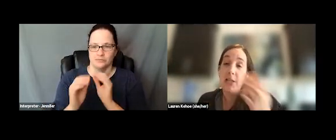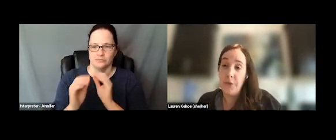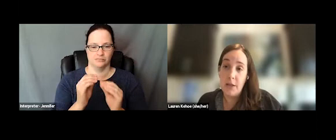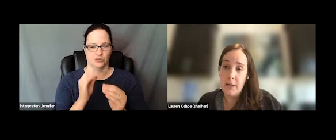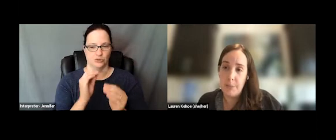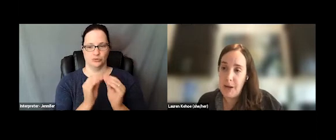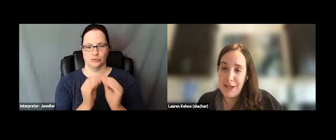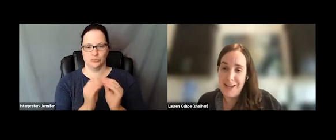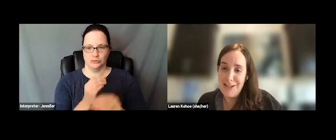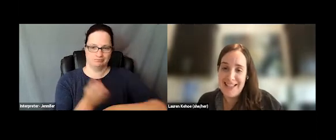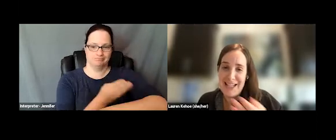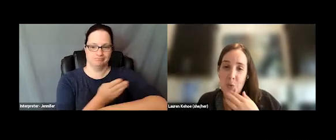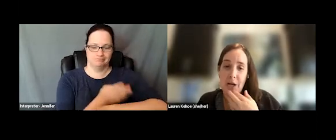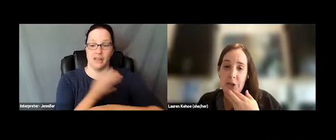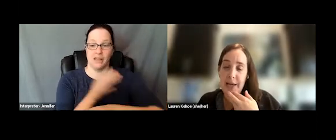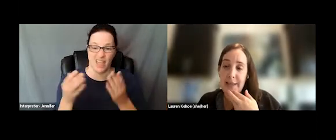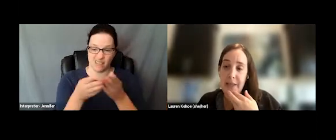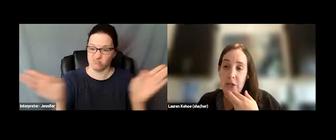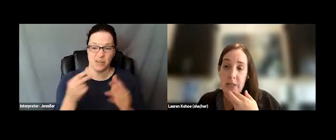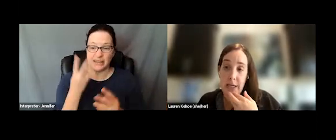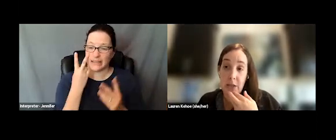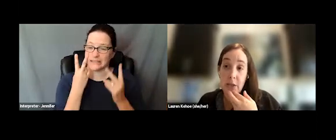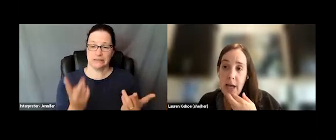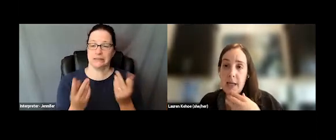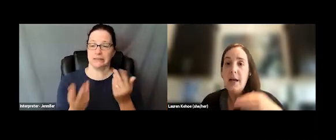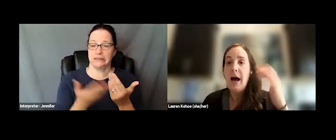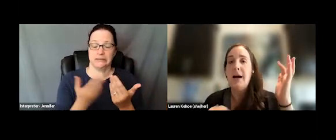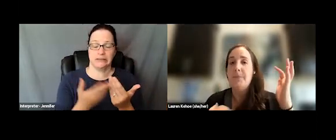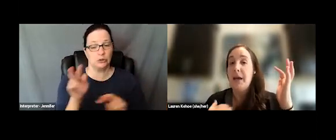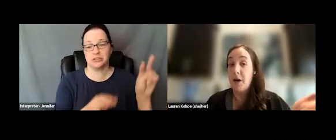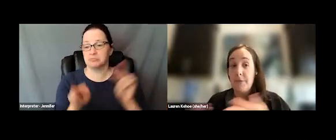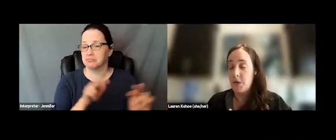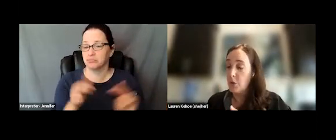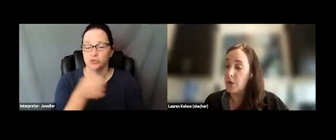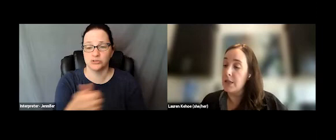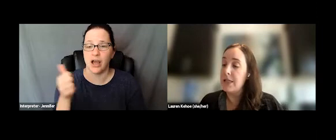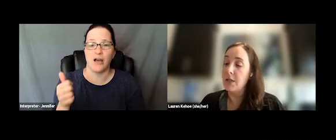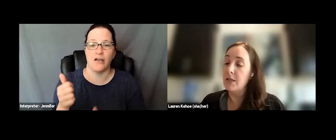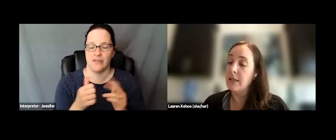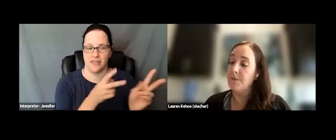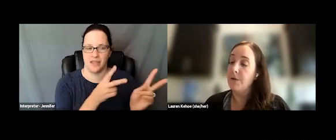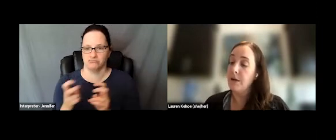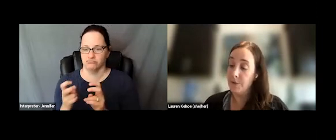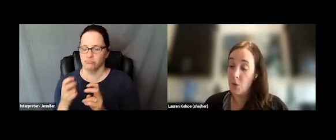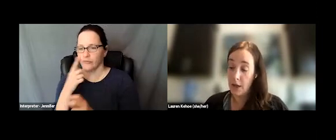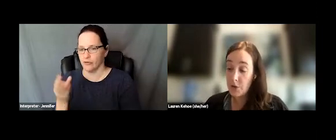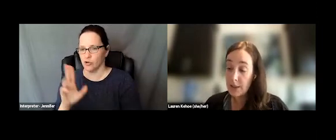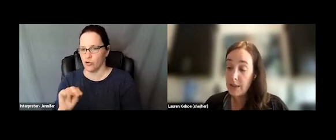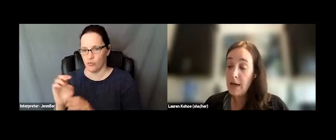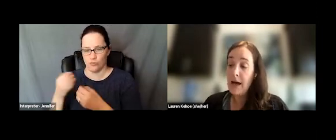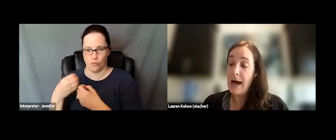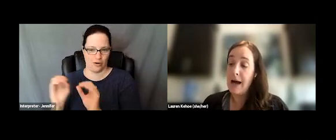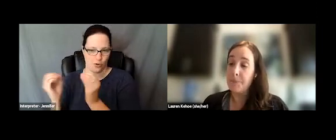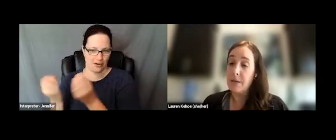And that's for the public to see as well. So that's something you can take a look at and model for your own organizations if you are